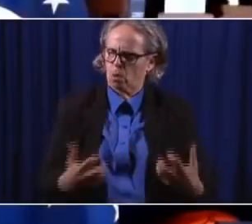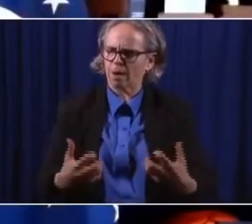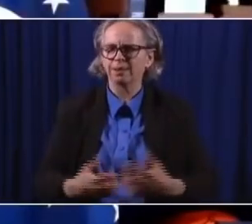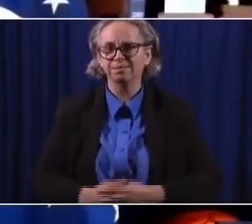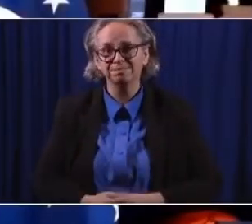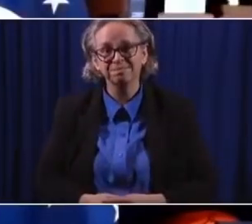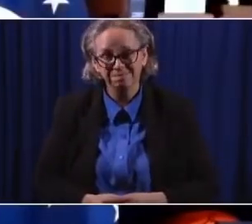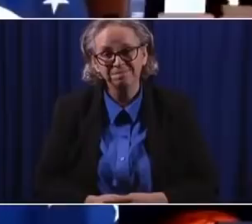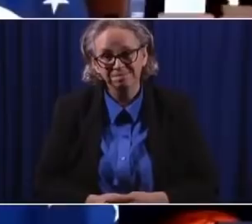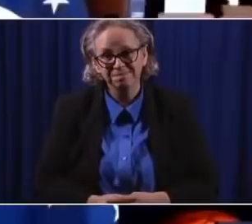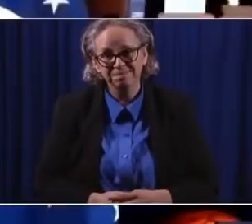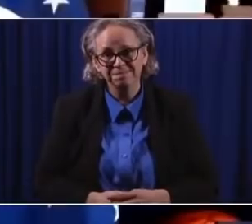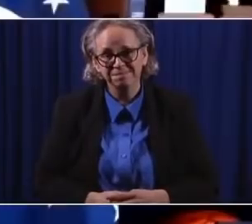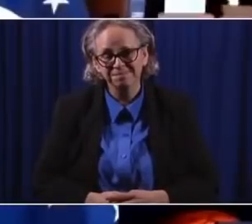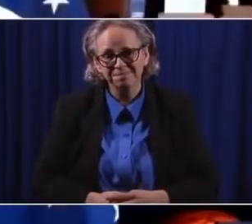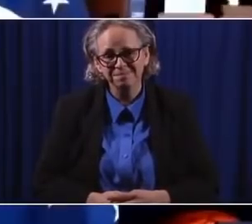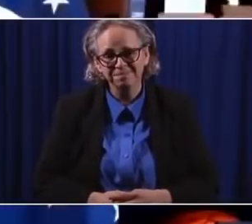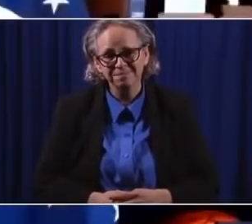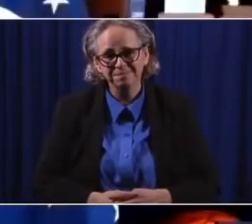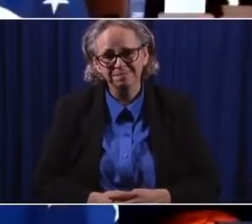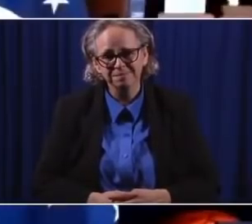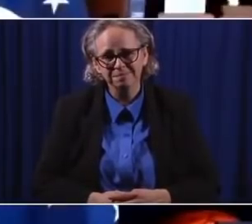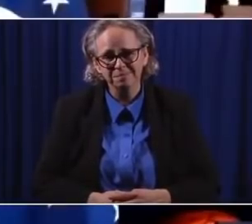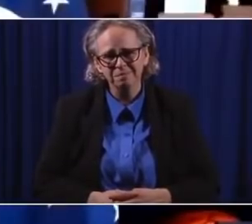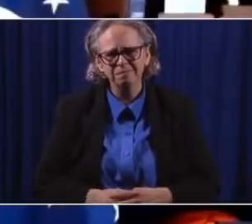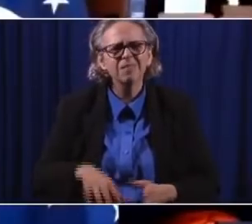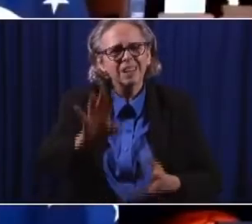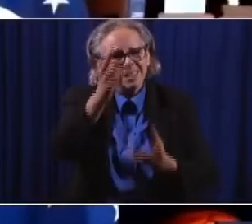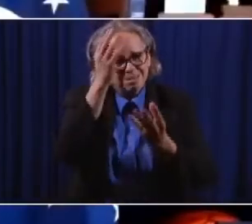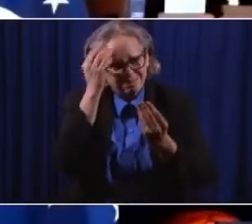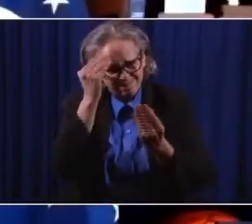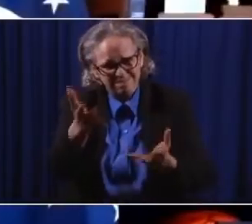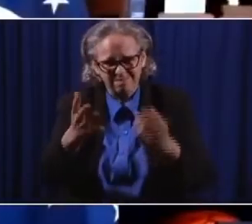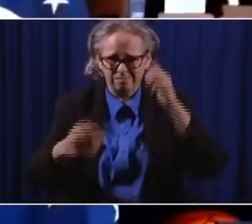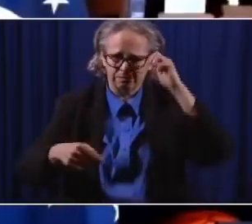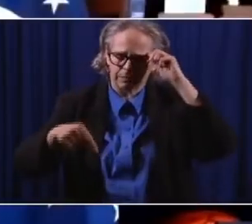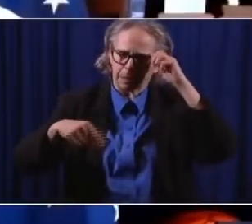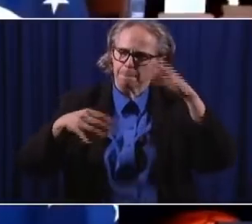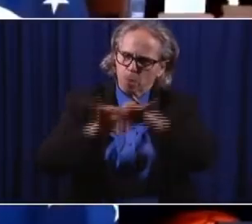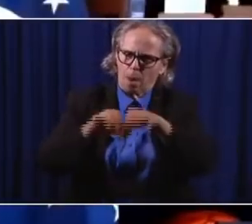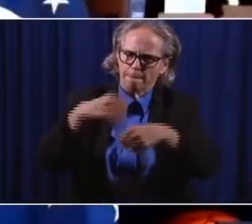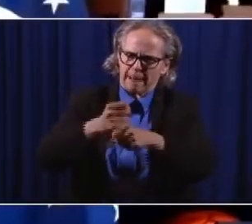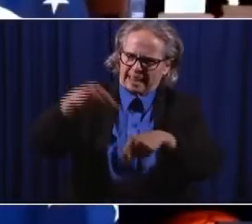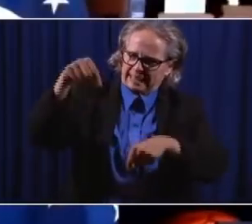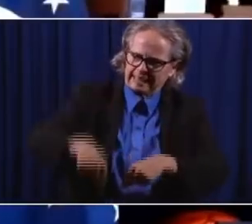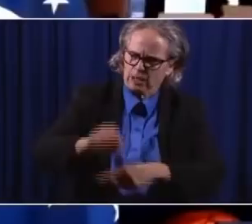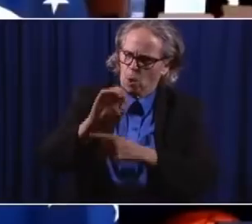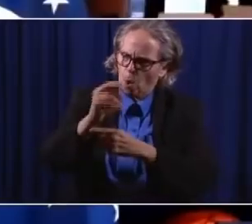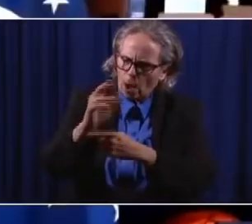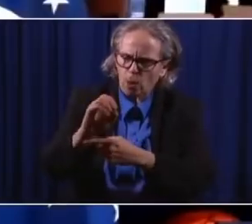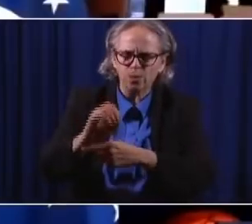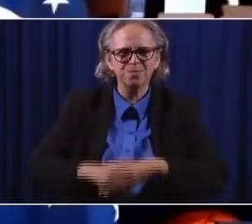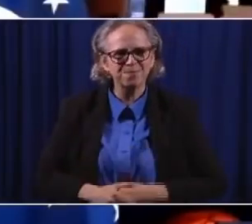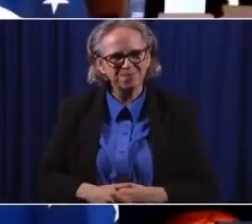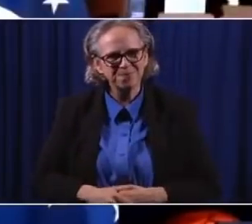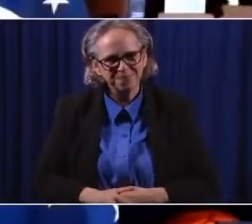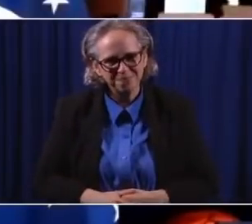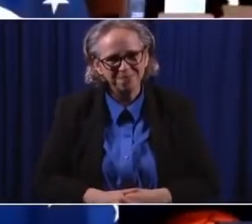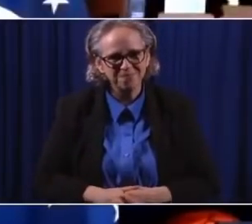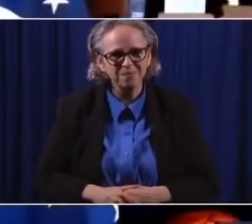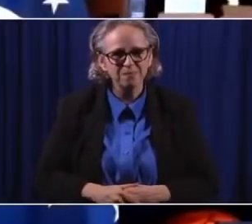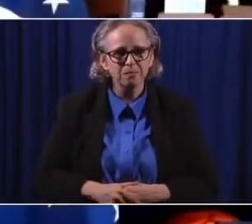for PPE or anything else that's critical during a pandemic. I also want to add on the jobs front that there are